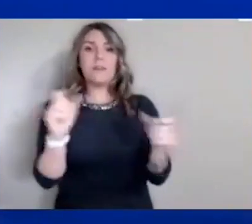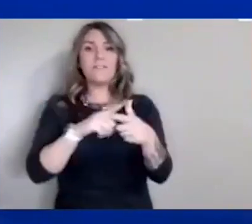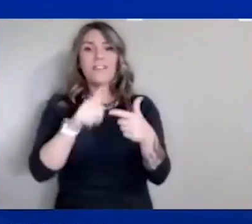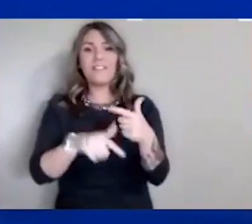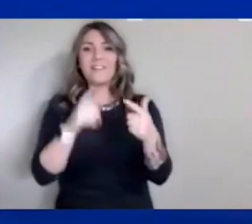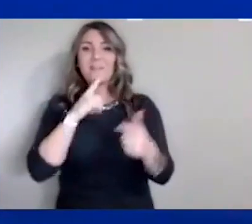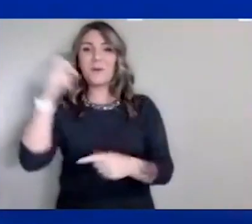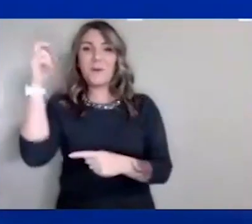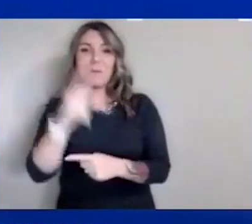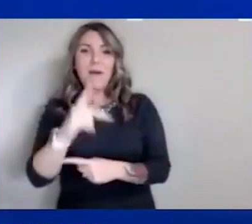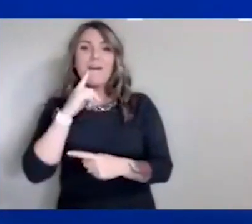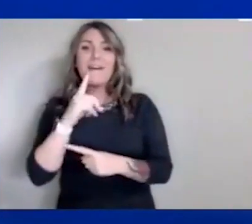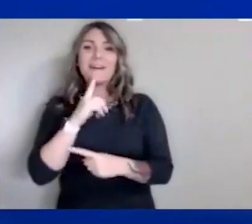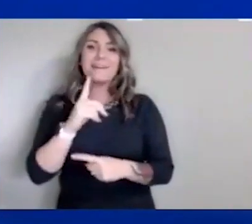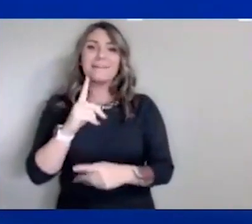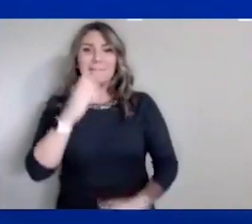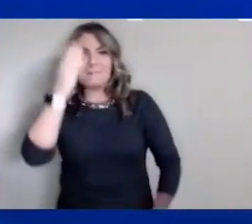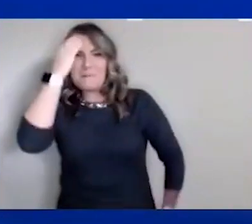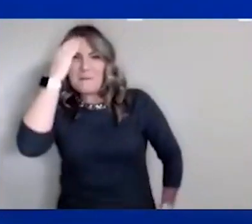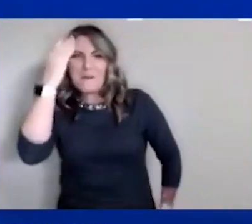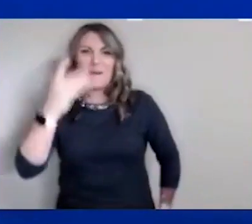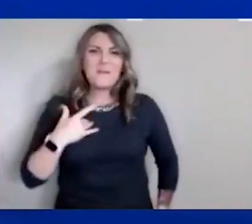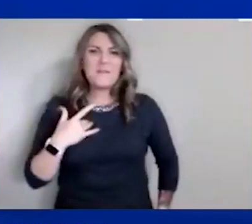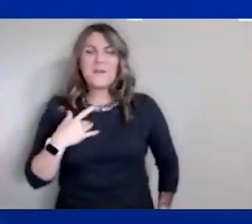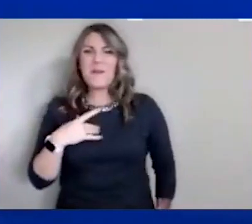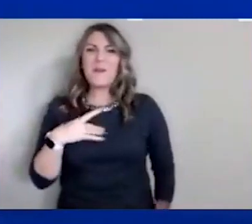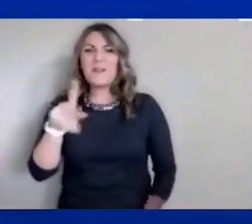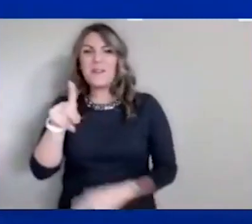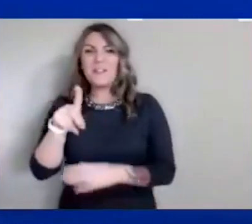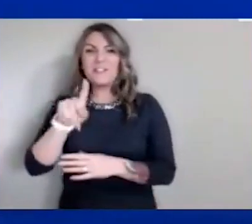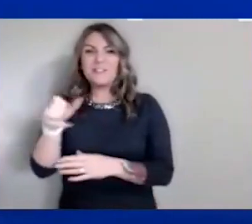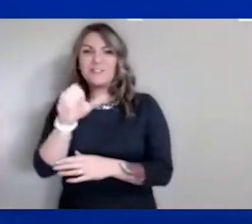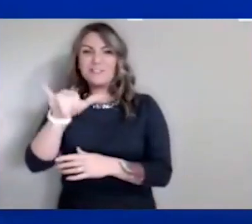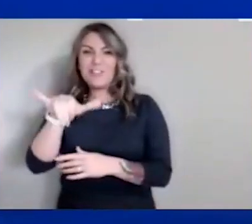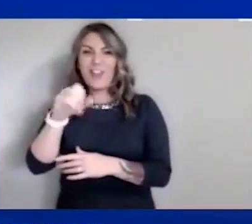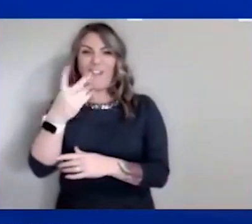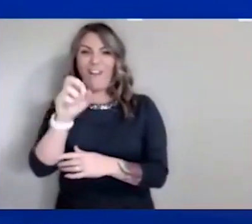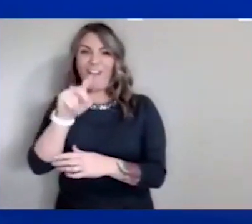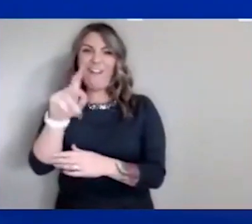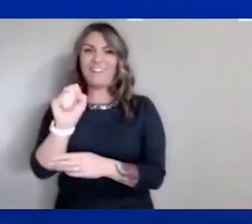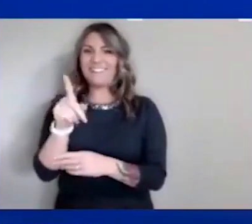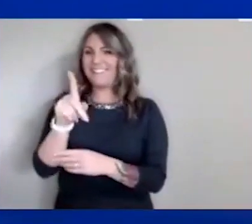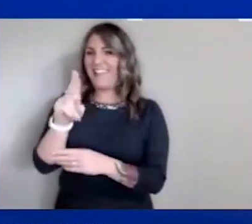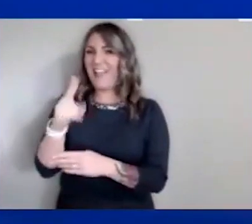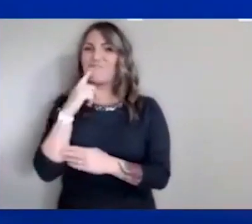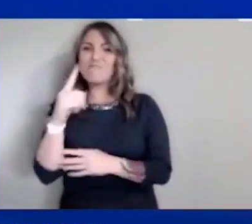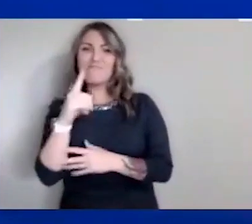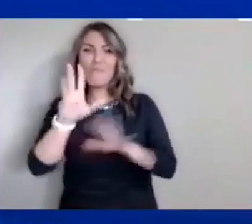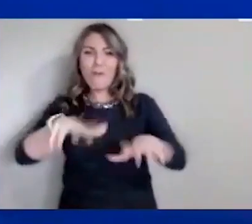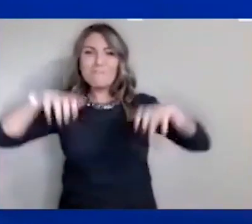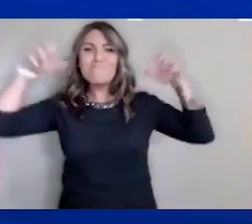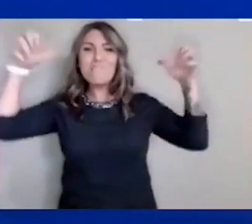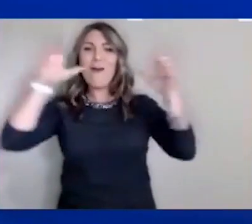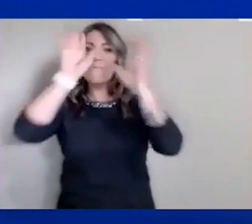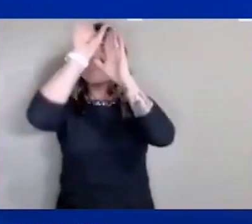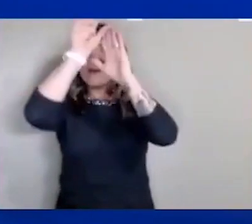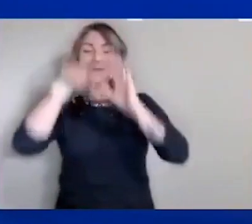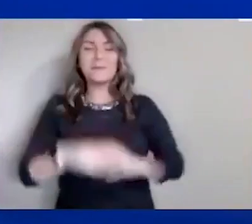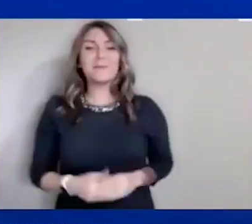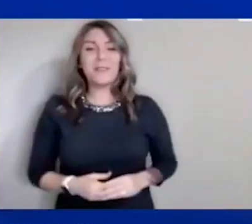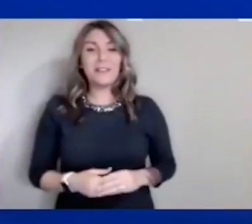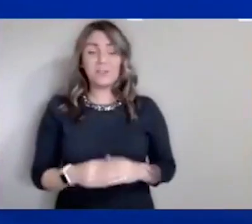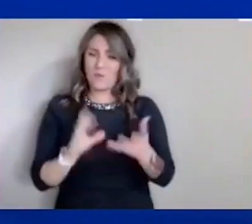Allen Fieldhouse to do a little rock chalk dance this fall? Yeah. So the other question then is, how long and how well